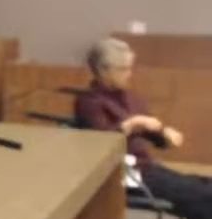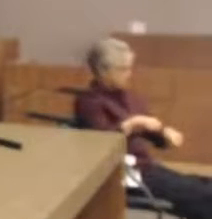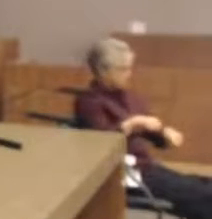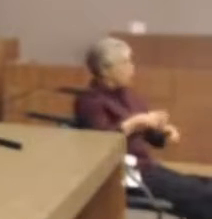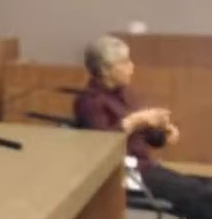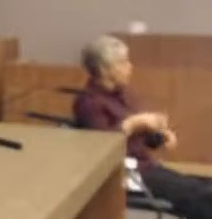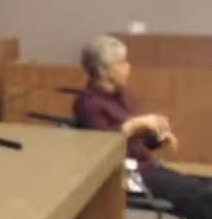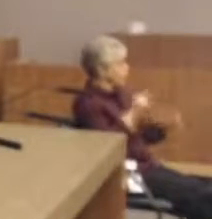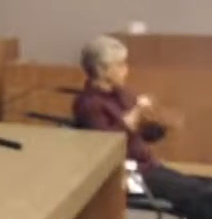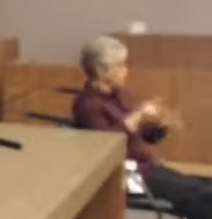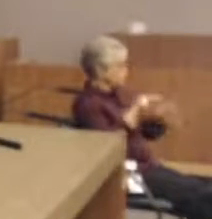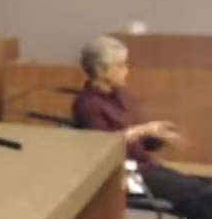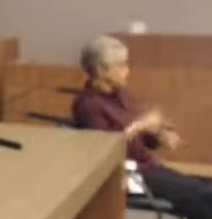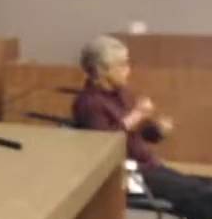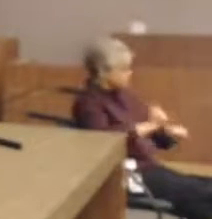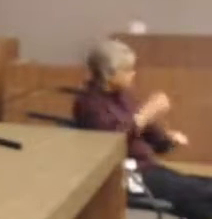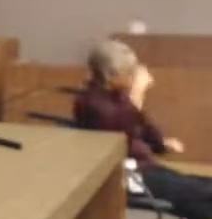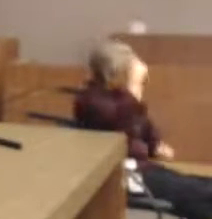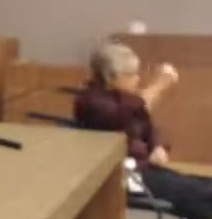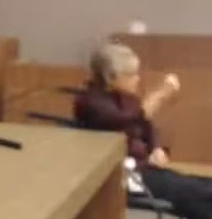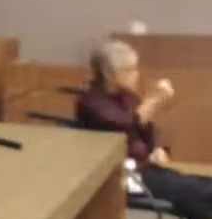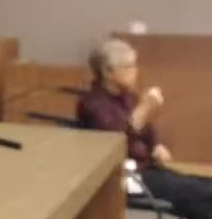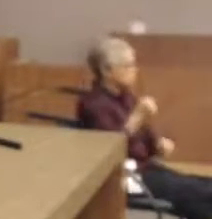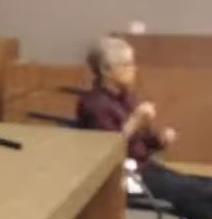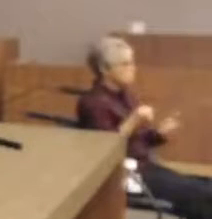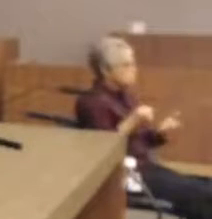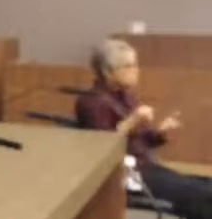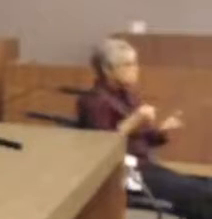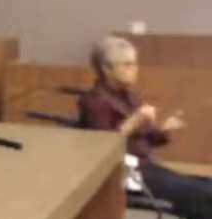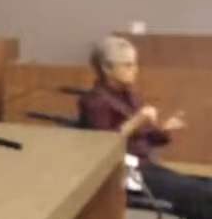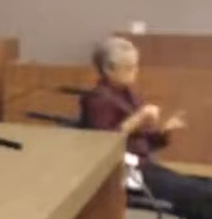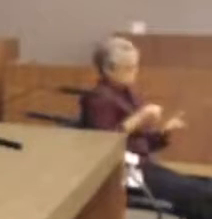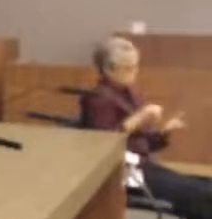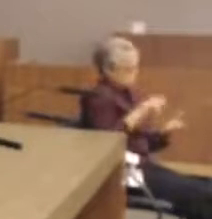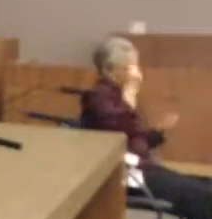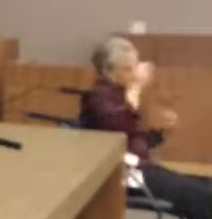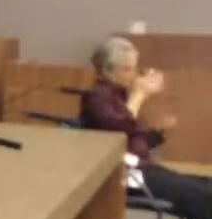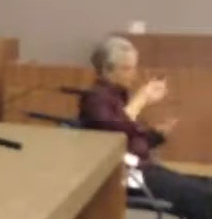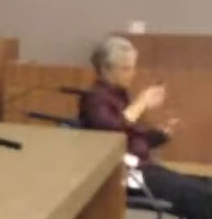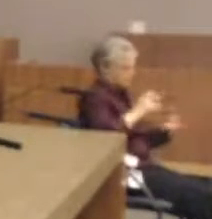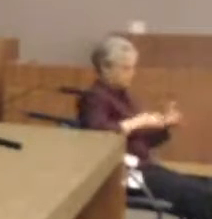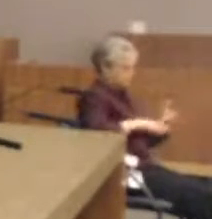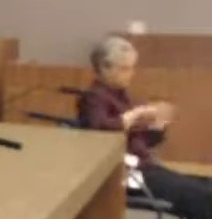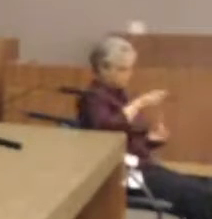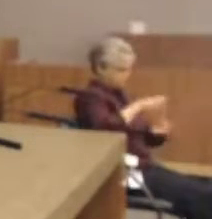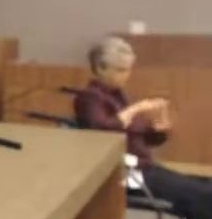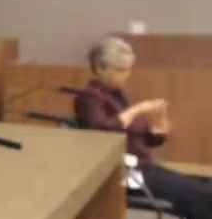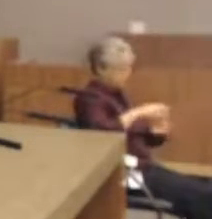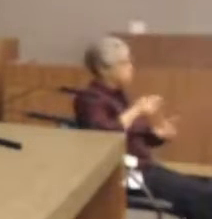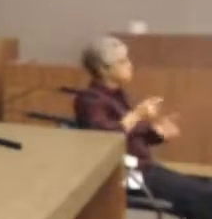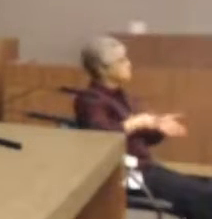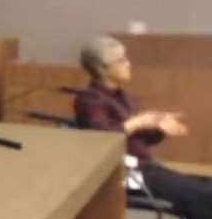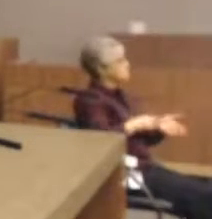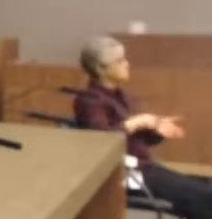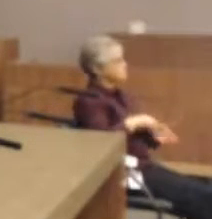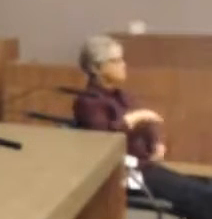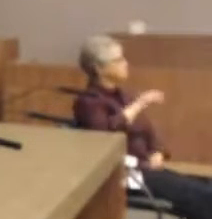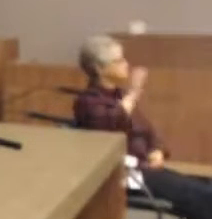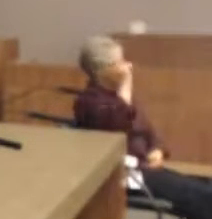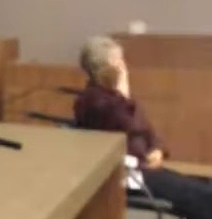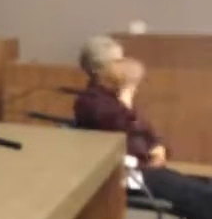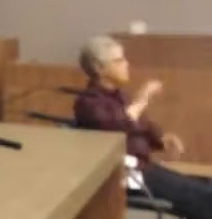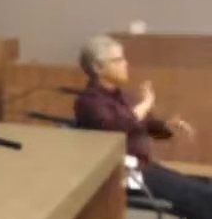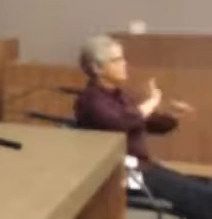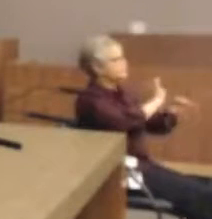scrambled, because it's disorganized, because it's not sequential, sometimes they misinterpret the information. Like, I think I text someone, so that